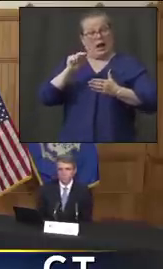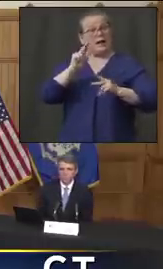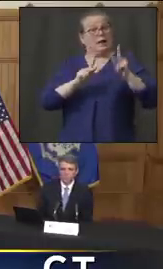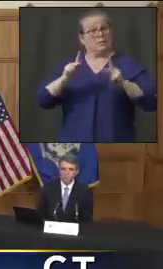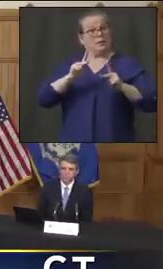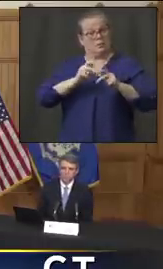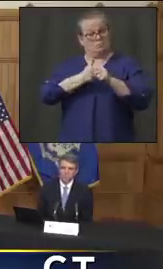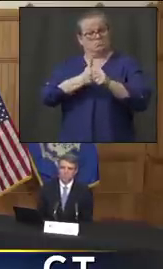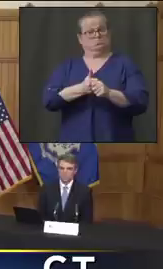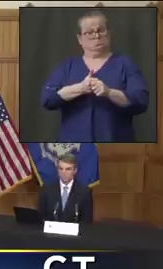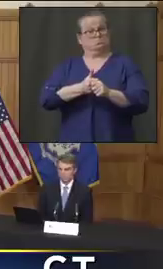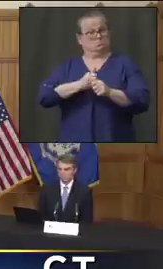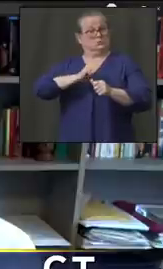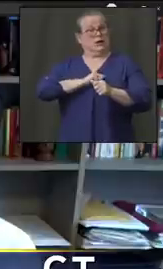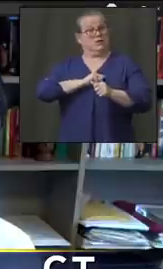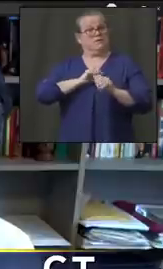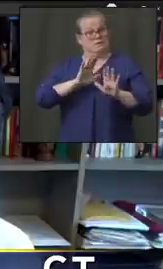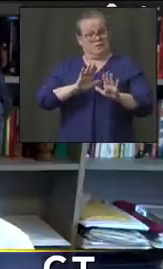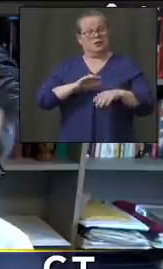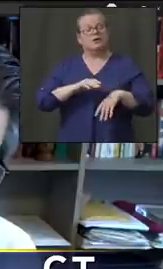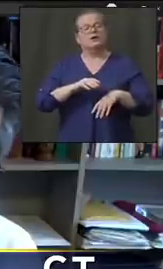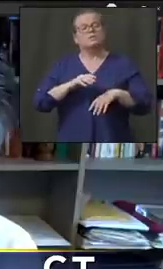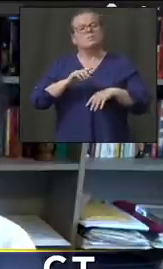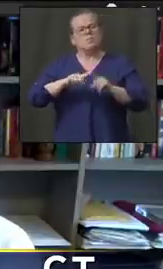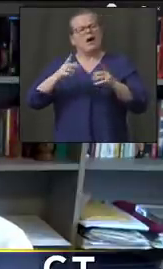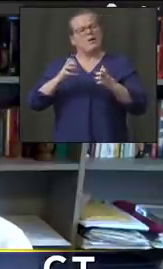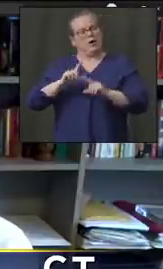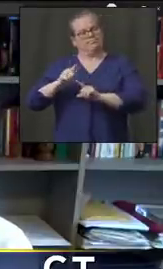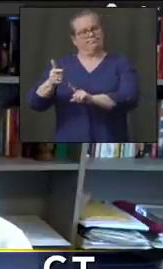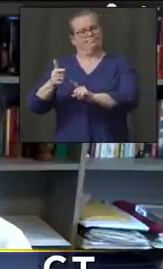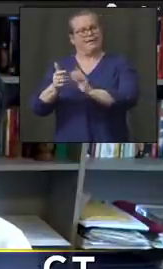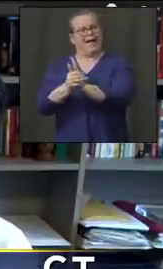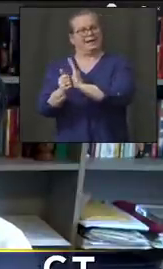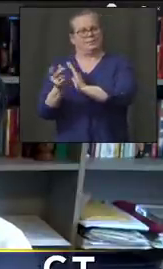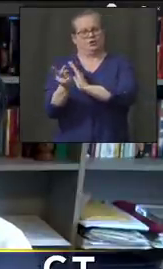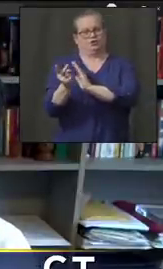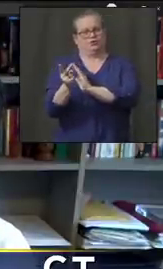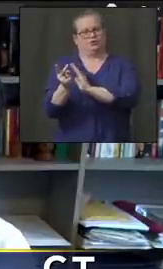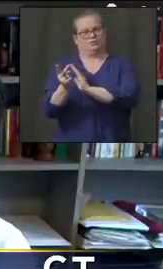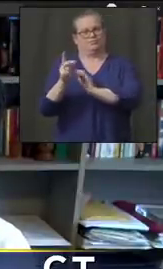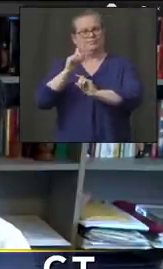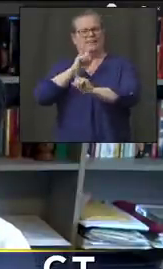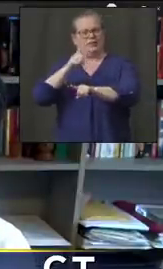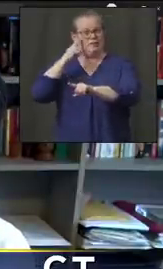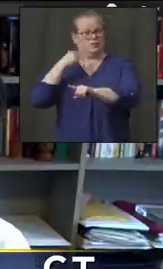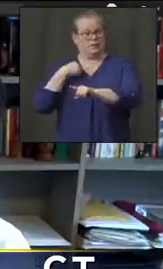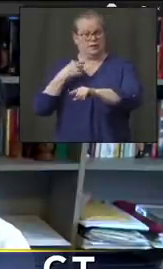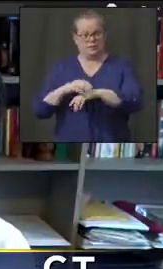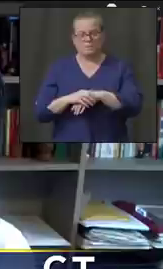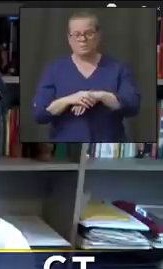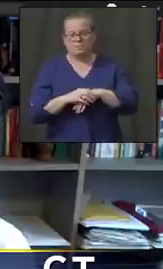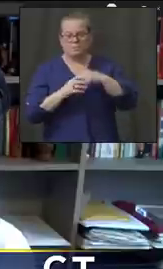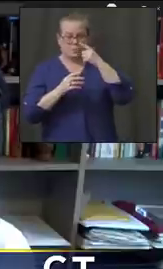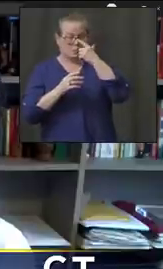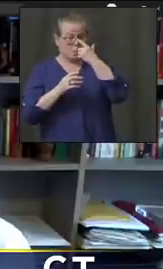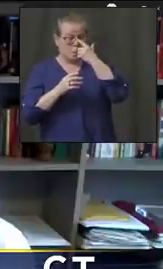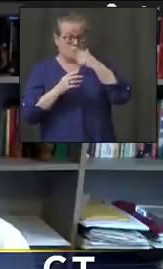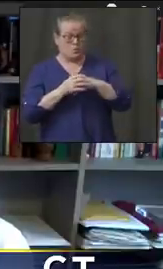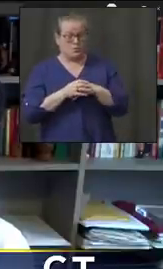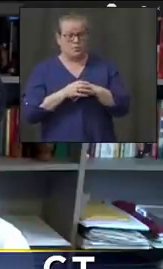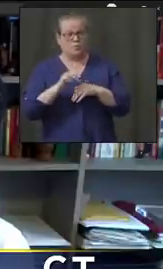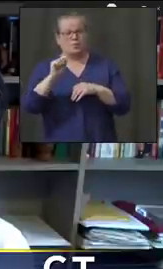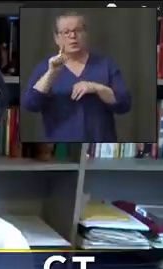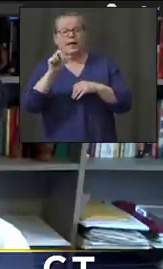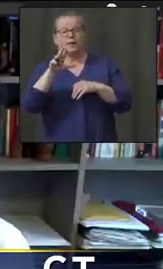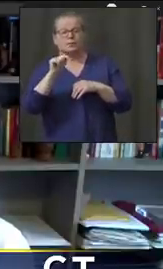Yeah, so thank you for that question. Now, even as we go to reopening in very baby